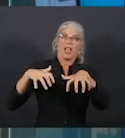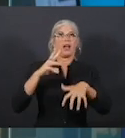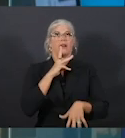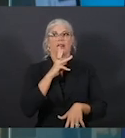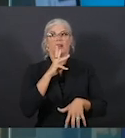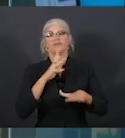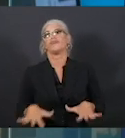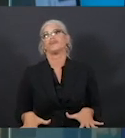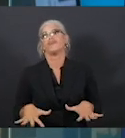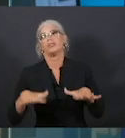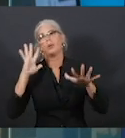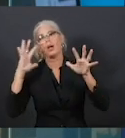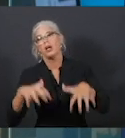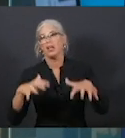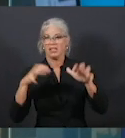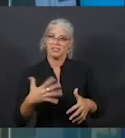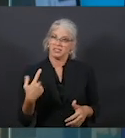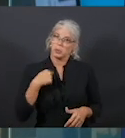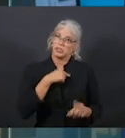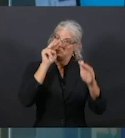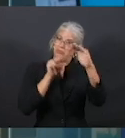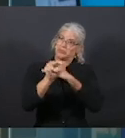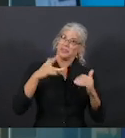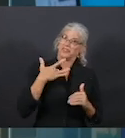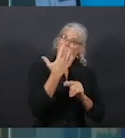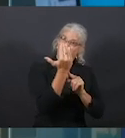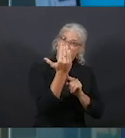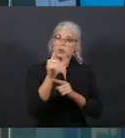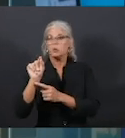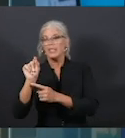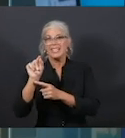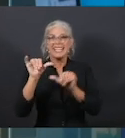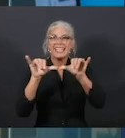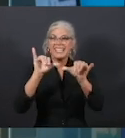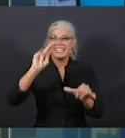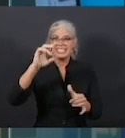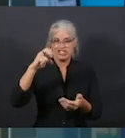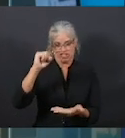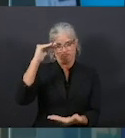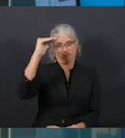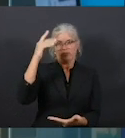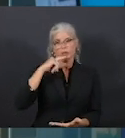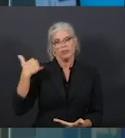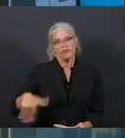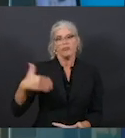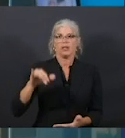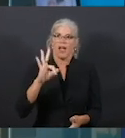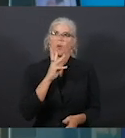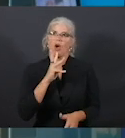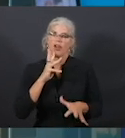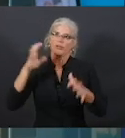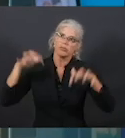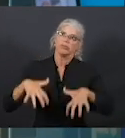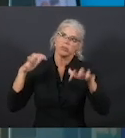will receive 15, maybe as high as 20 inches of rain. That being said, please rest assured that the men and women of the